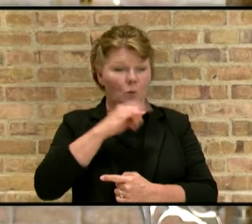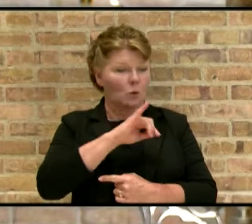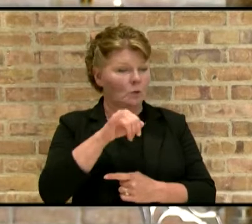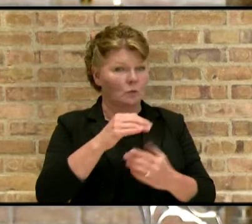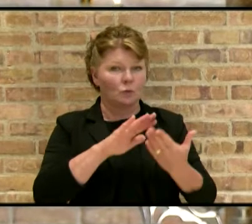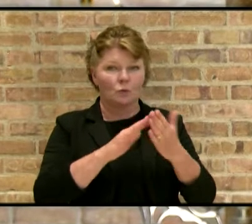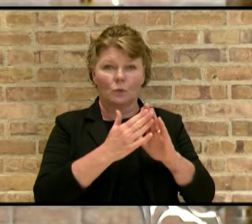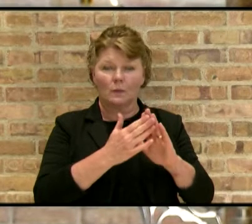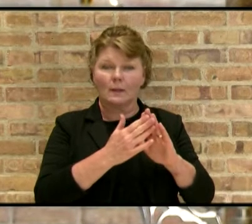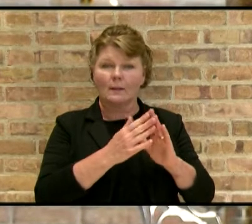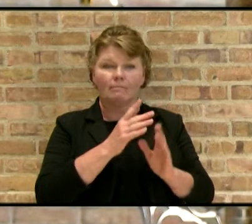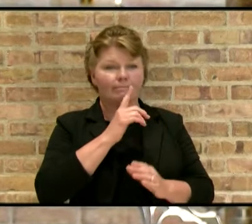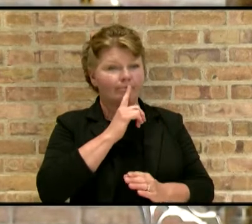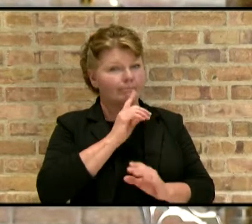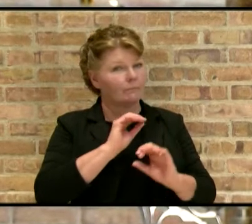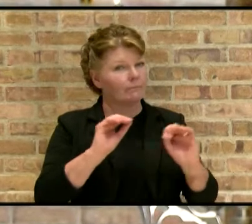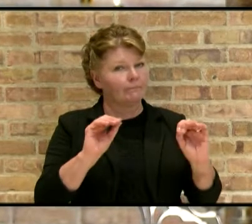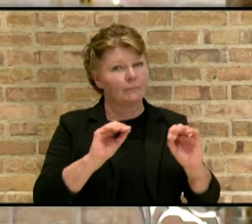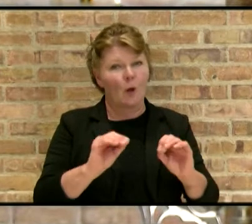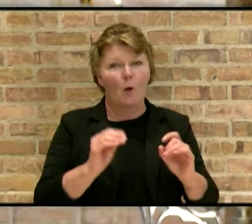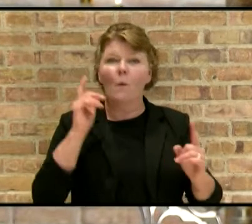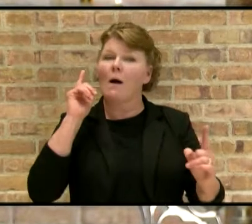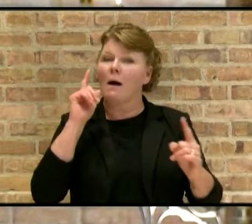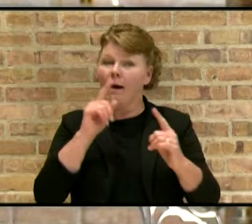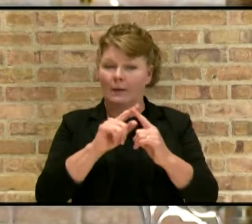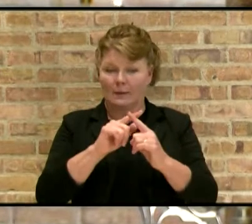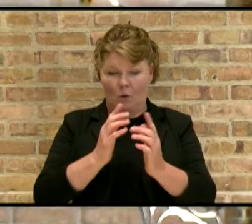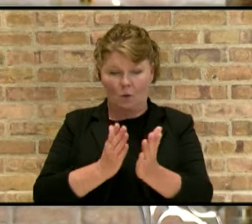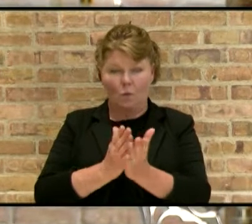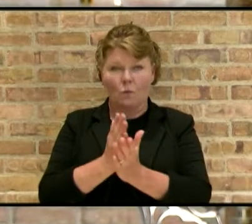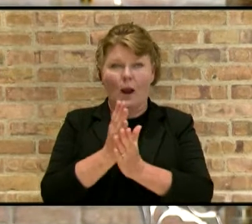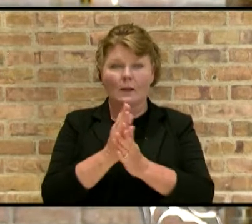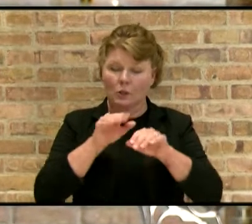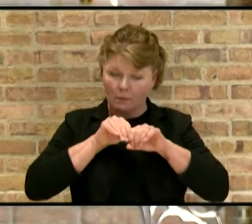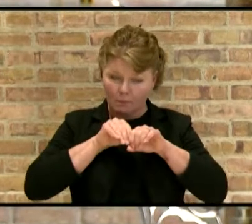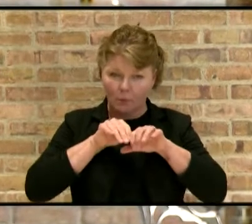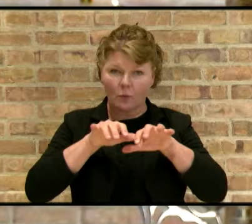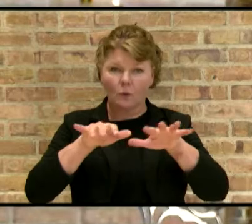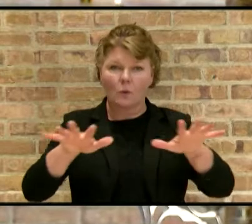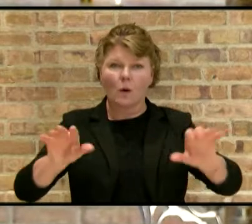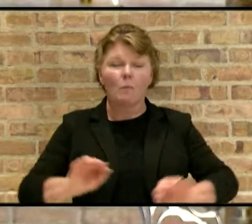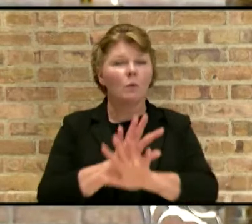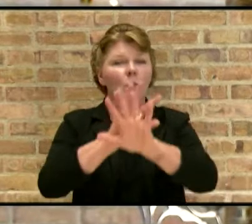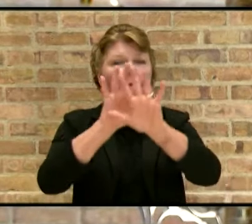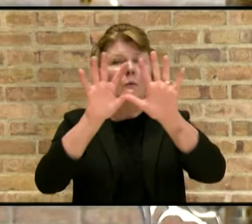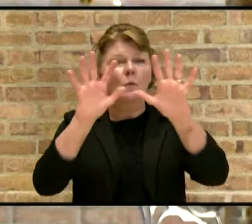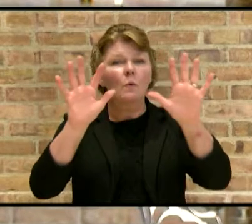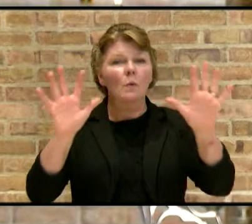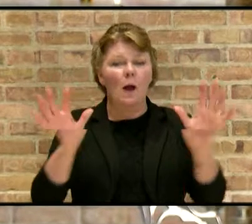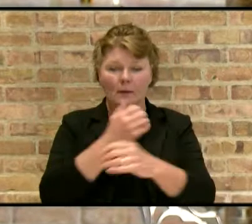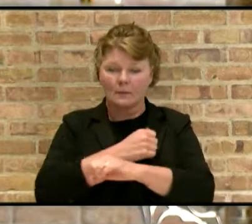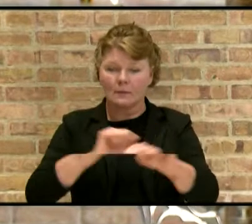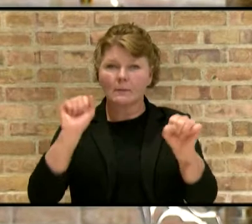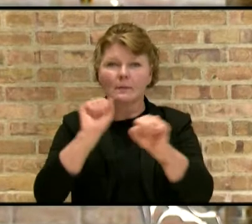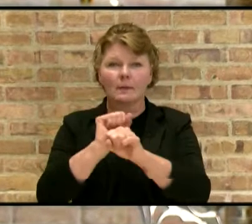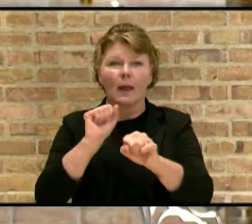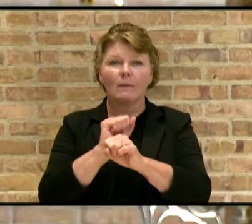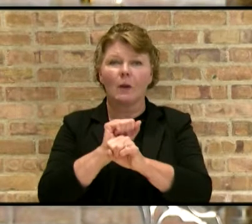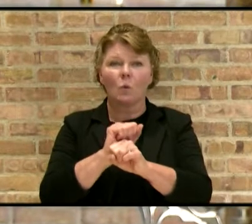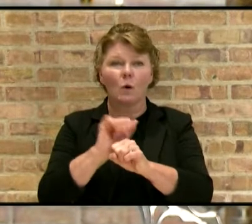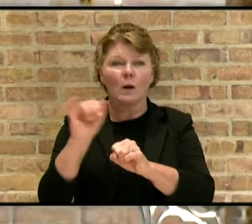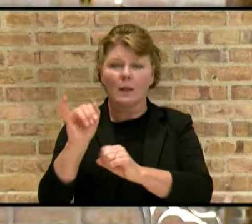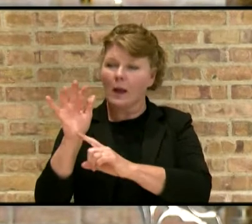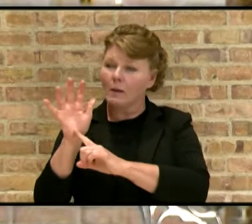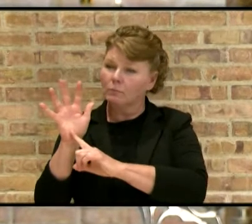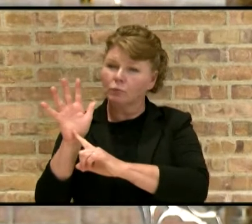sake, I will not be quiet, until her righteousness goes forth as brightness and her salvation as a burning